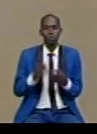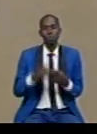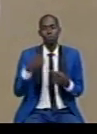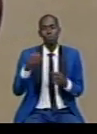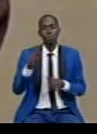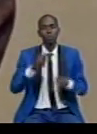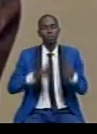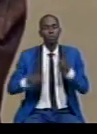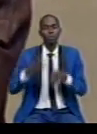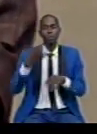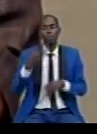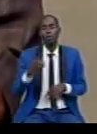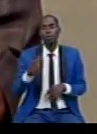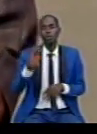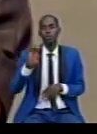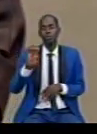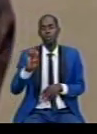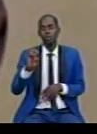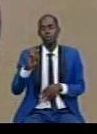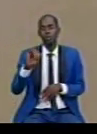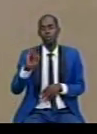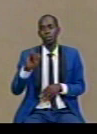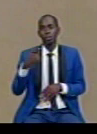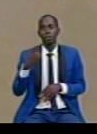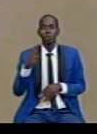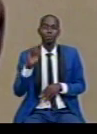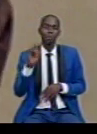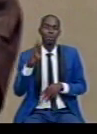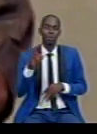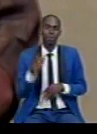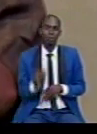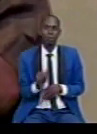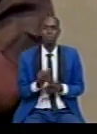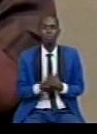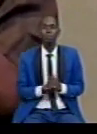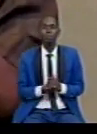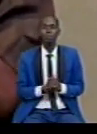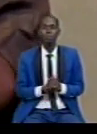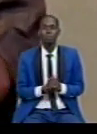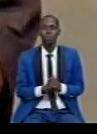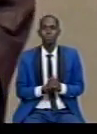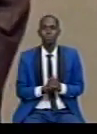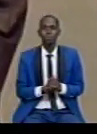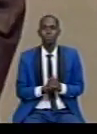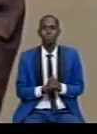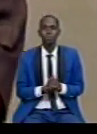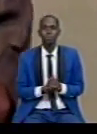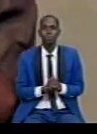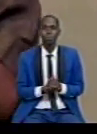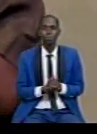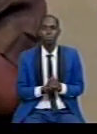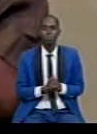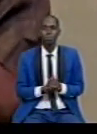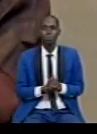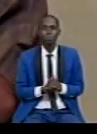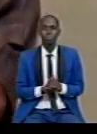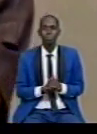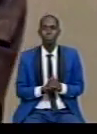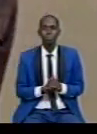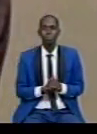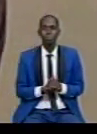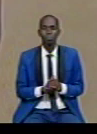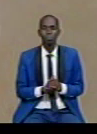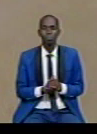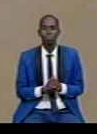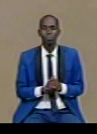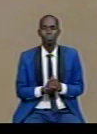have been helping us through the outreaches to the end that we have planted up to 60-something churches by the grace